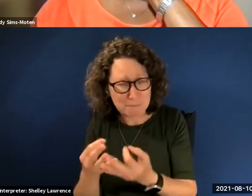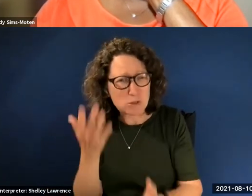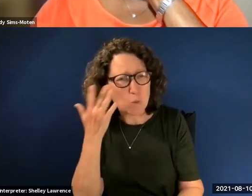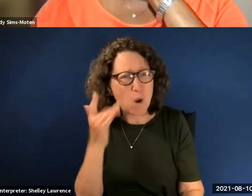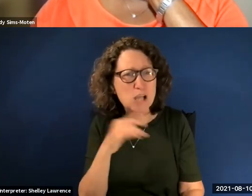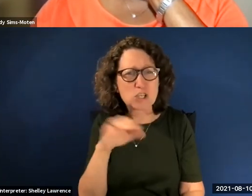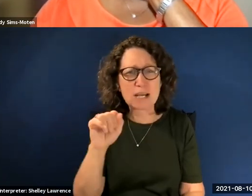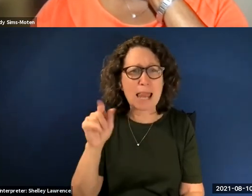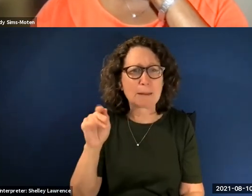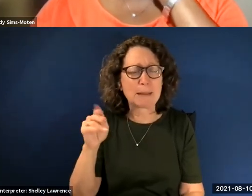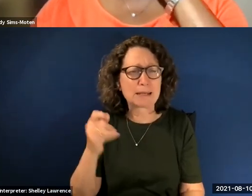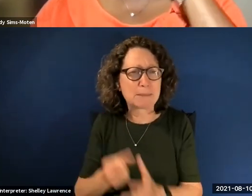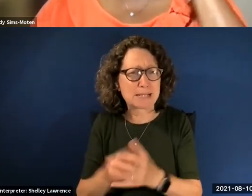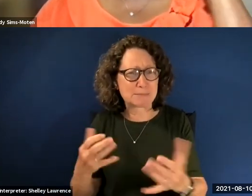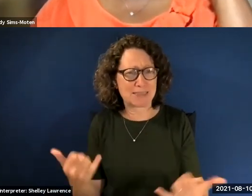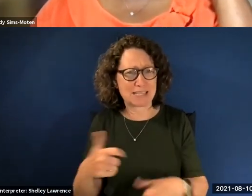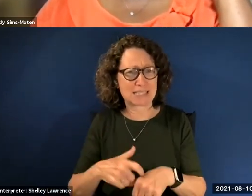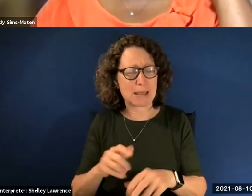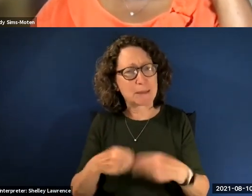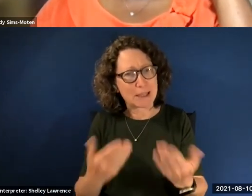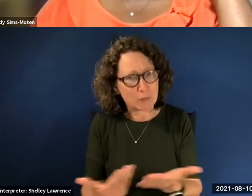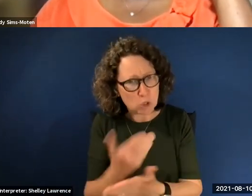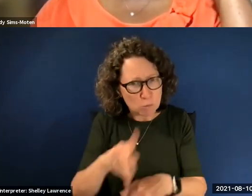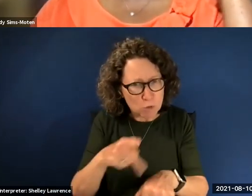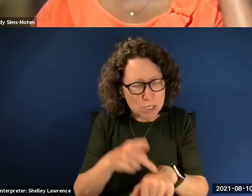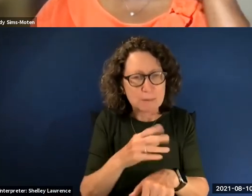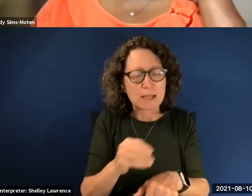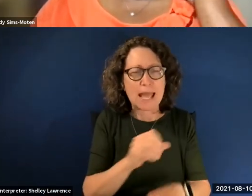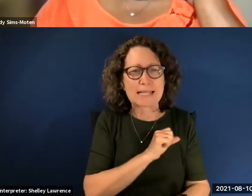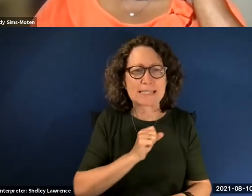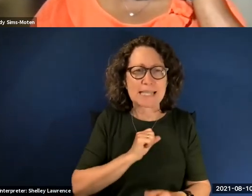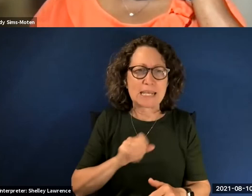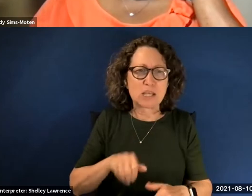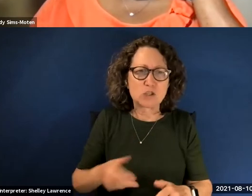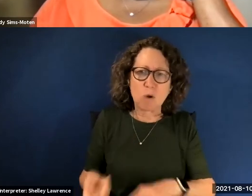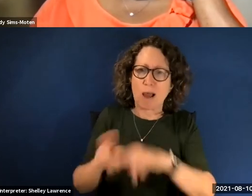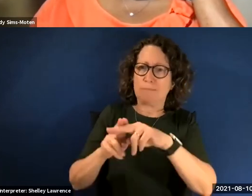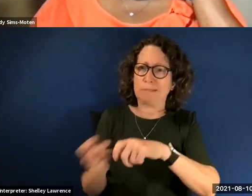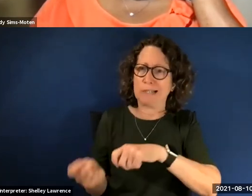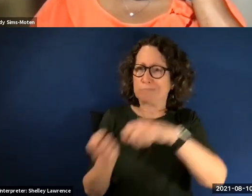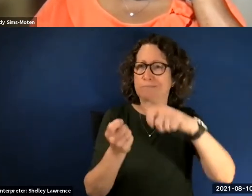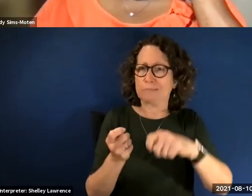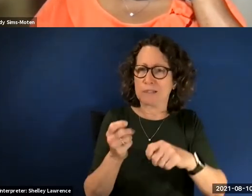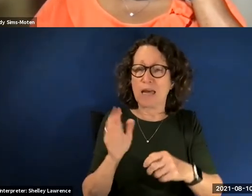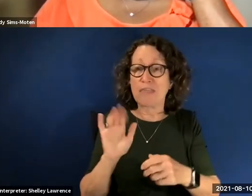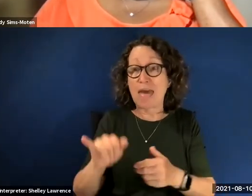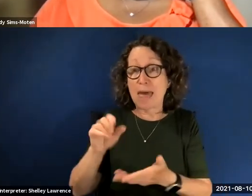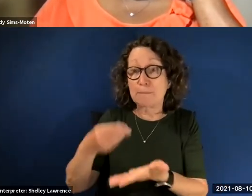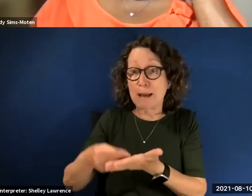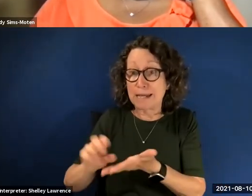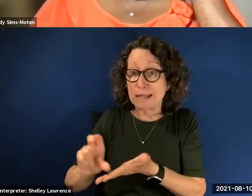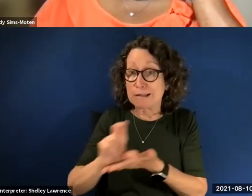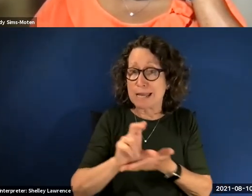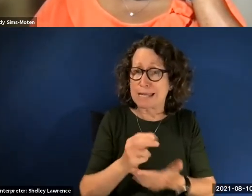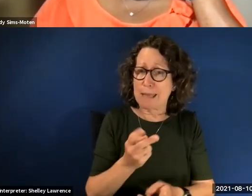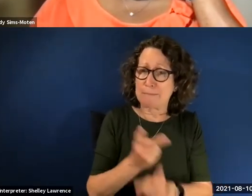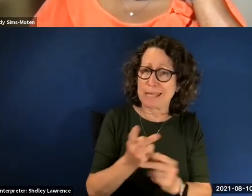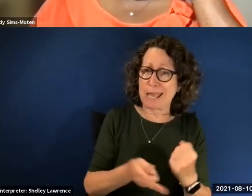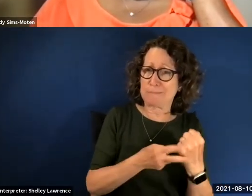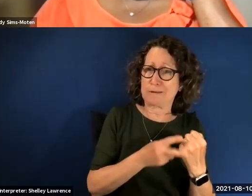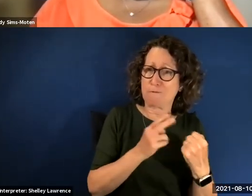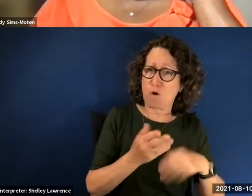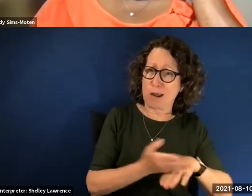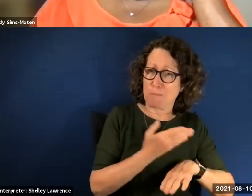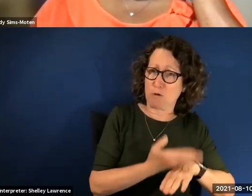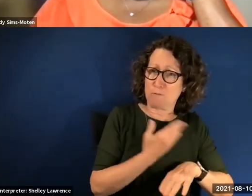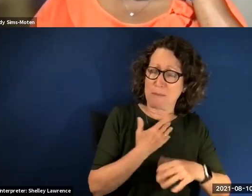be expanded at this time? Give the new principal incentive to bring up scores. That small amount of money can be kept aside for improvements that